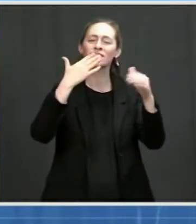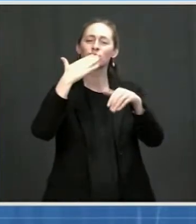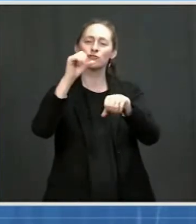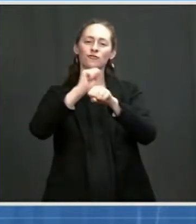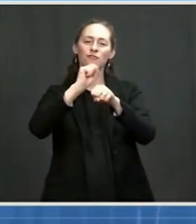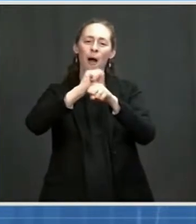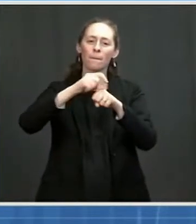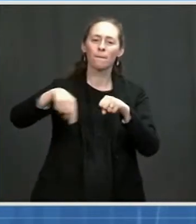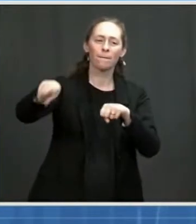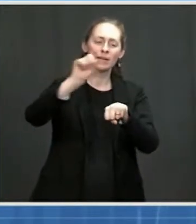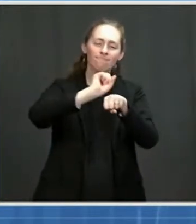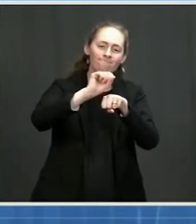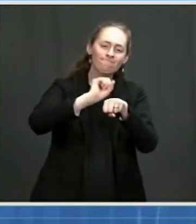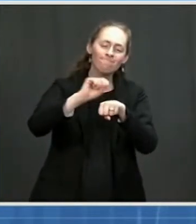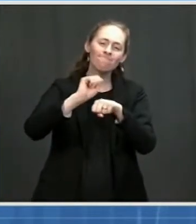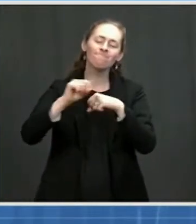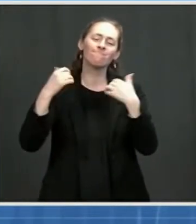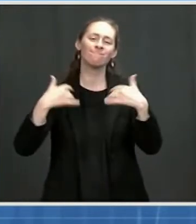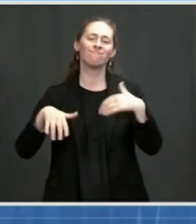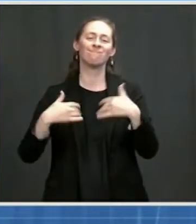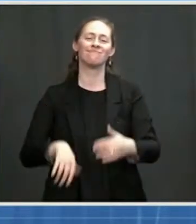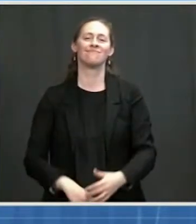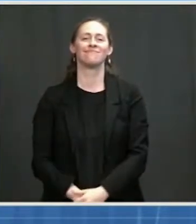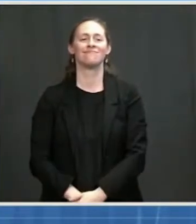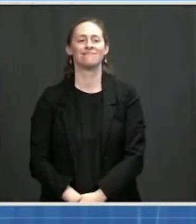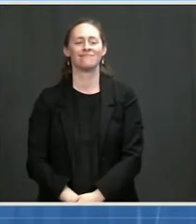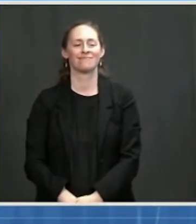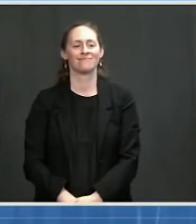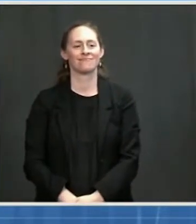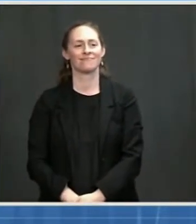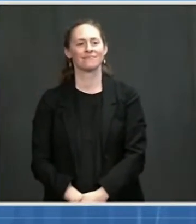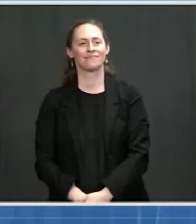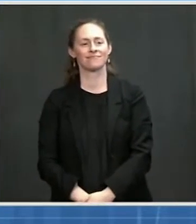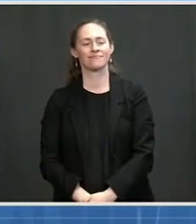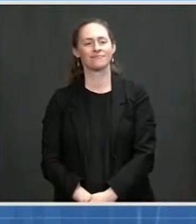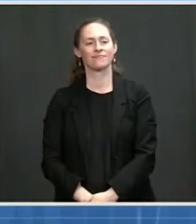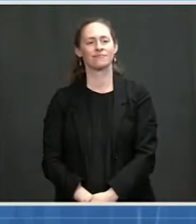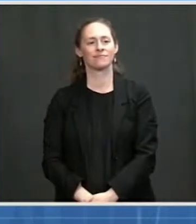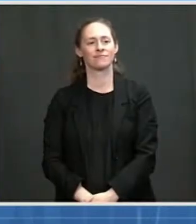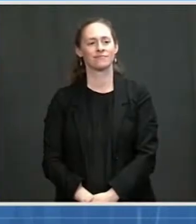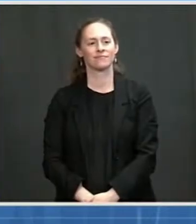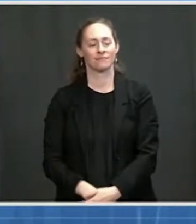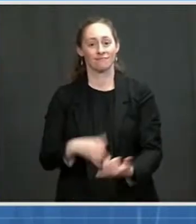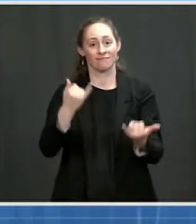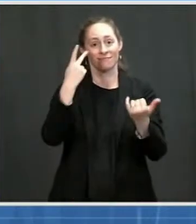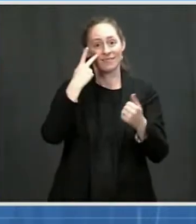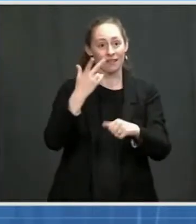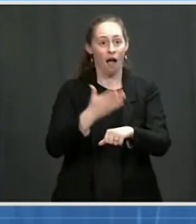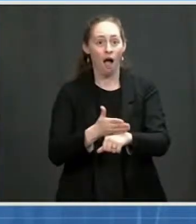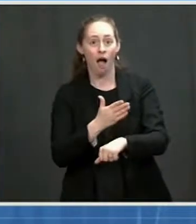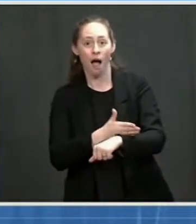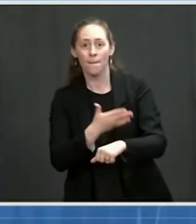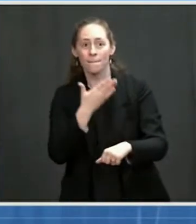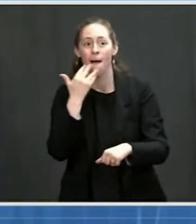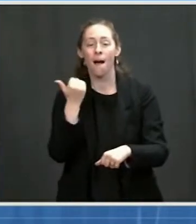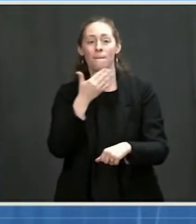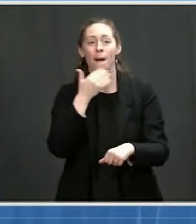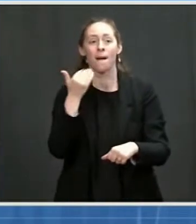those states. And of course, the progress that we've made, we've reduced suffering across the